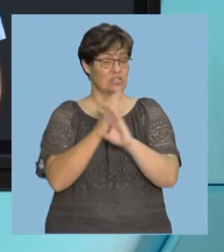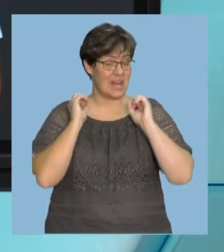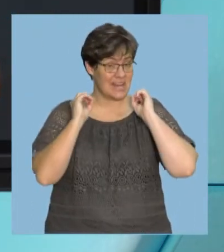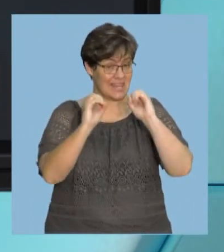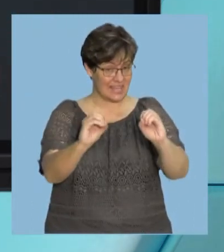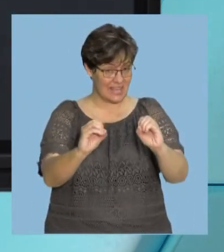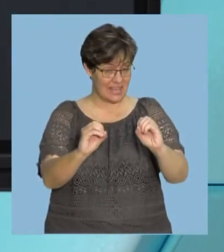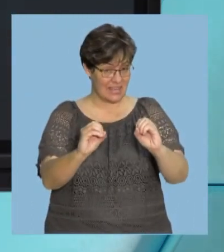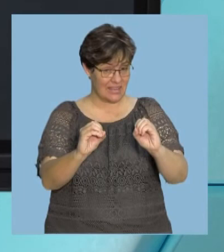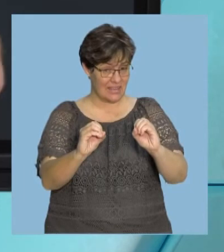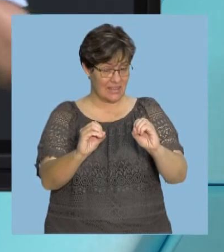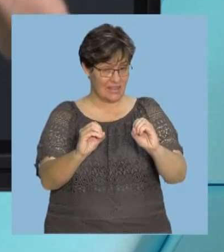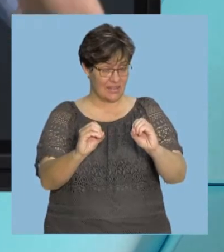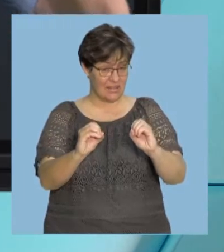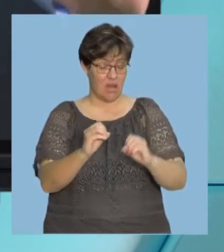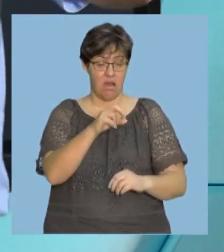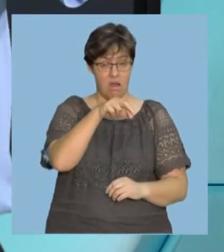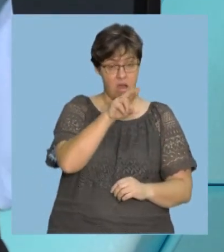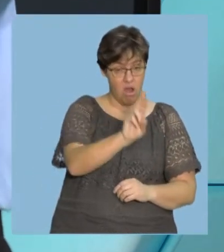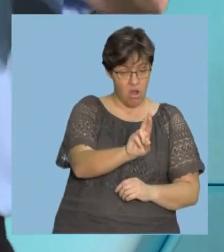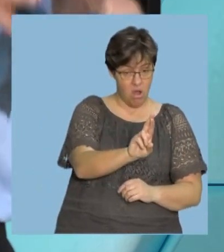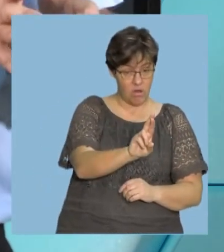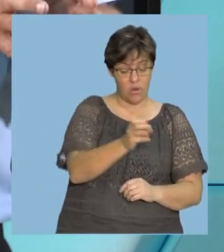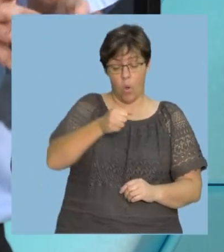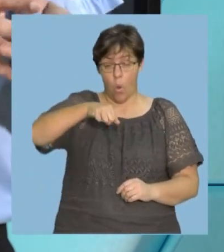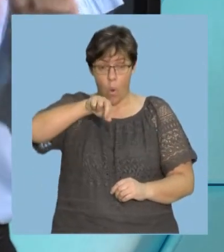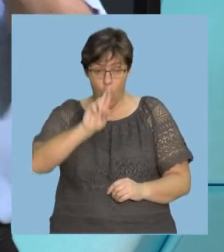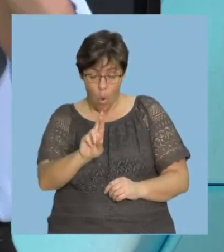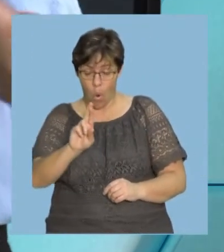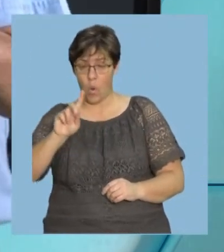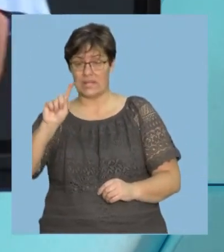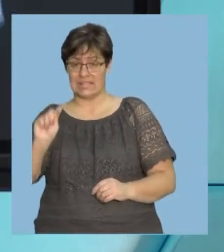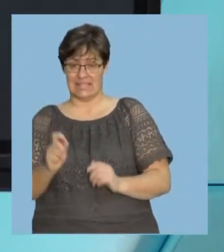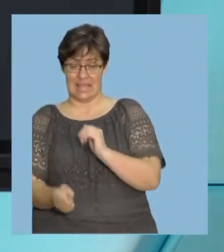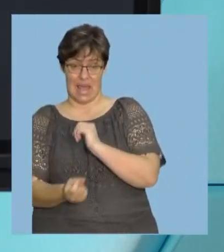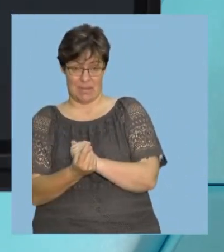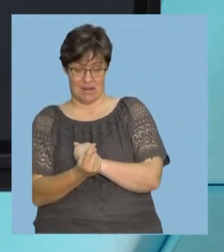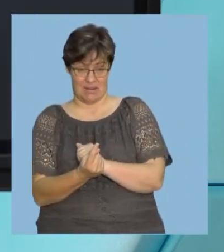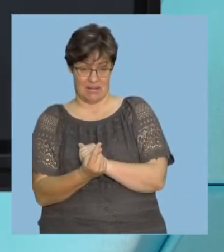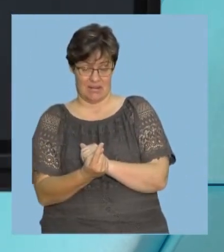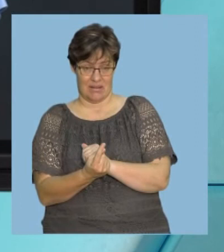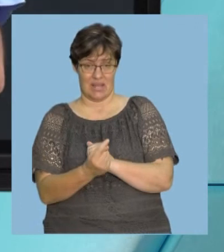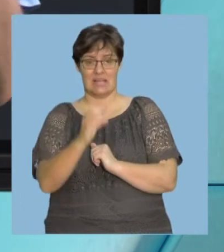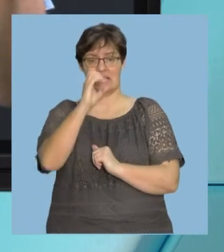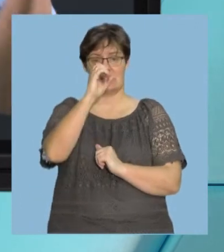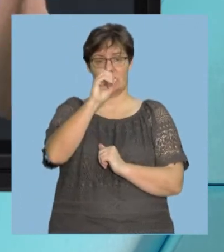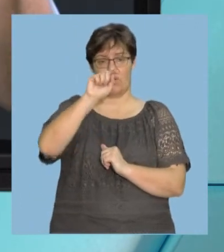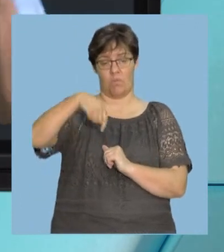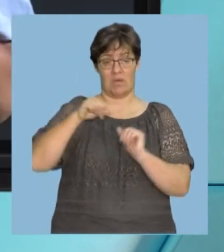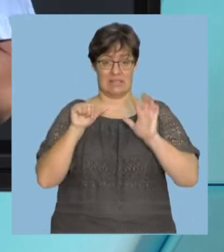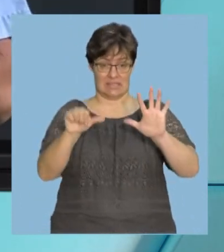intersection, the probability of R or T taking place